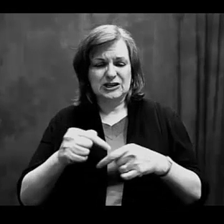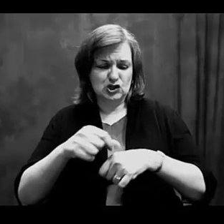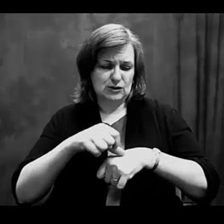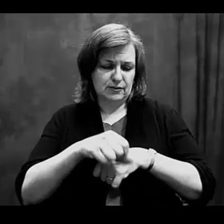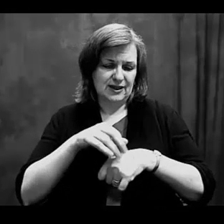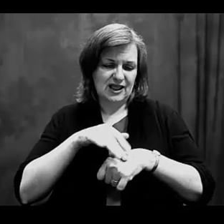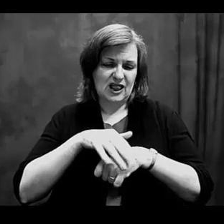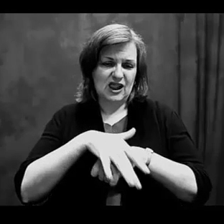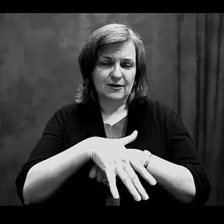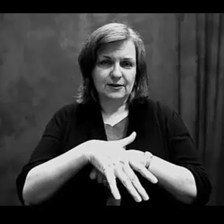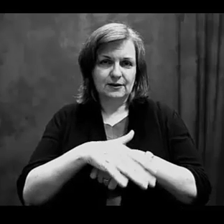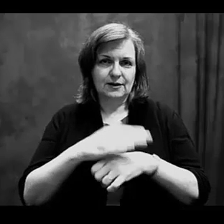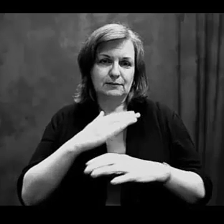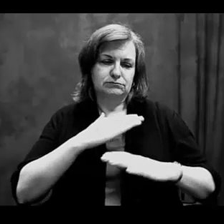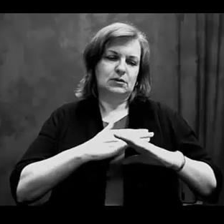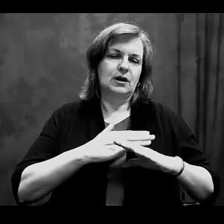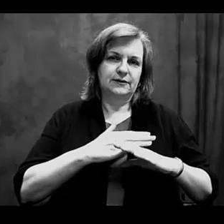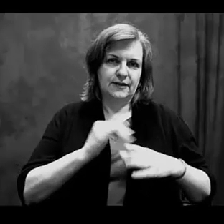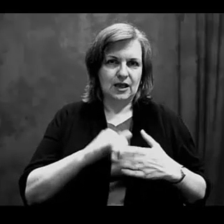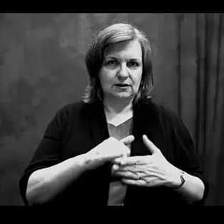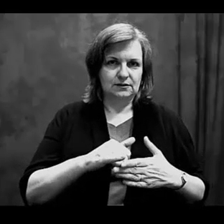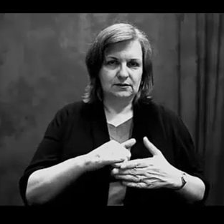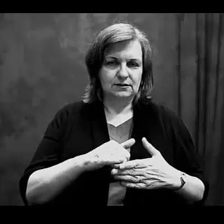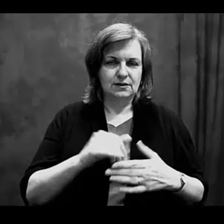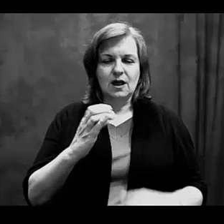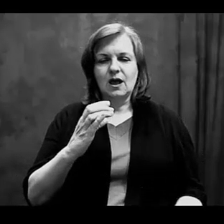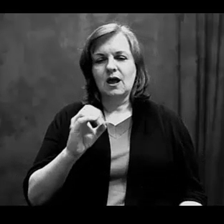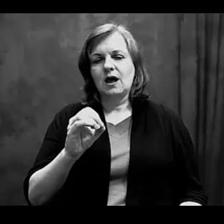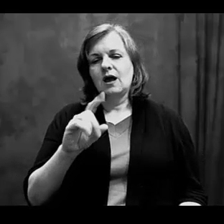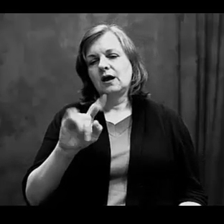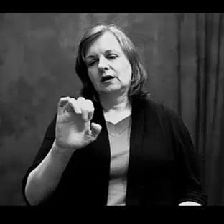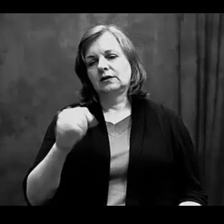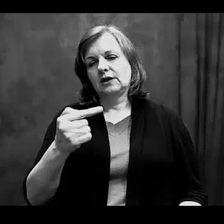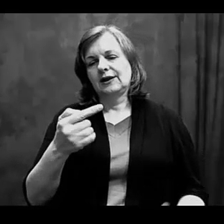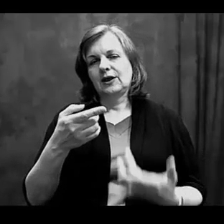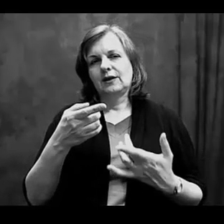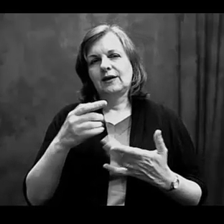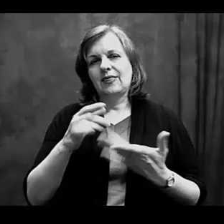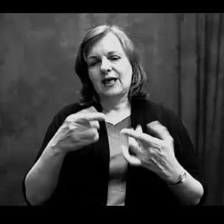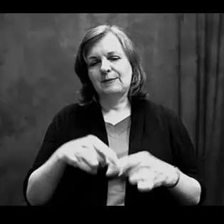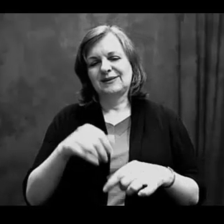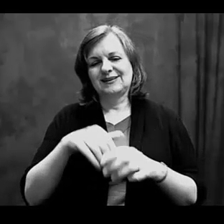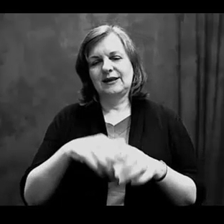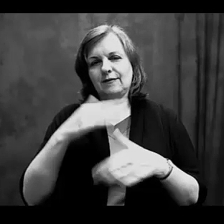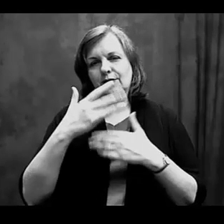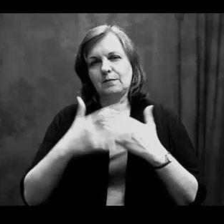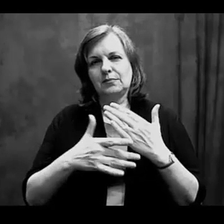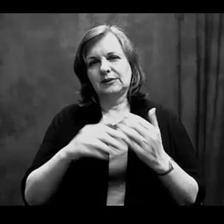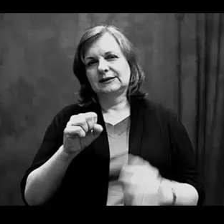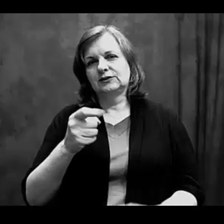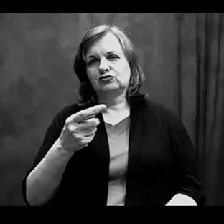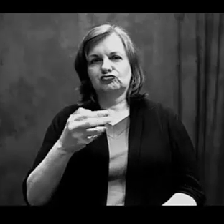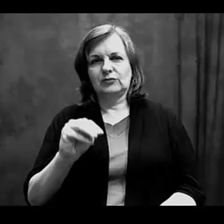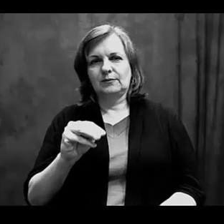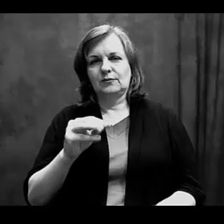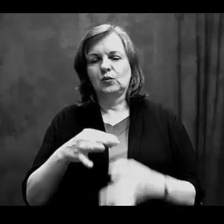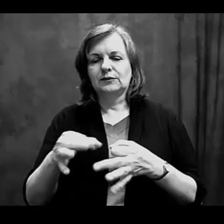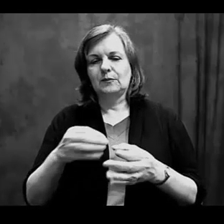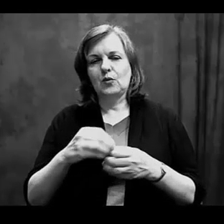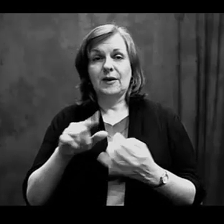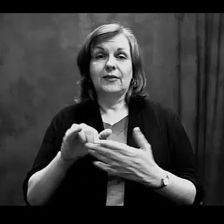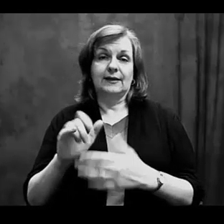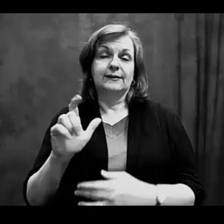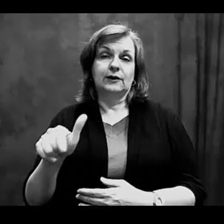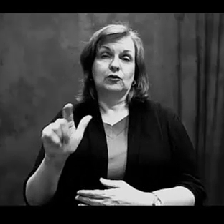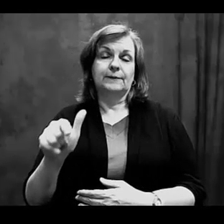if it's being used in an injury sort of sense. What we do worry about is clotting that would occur just in